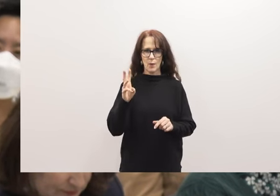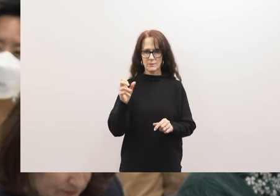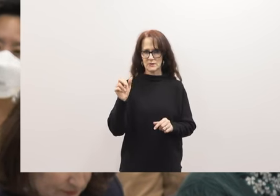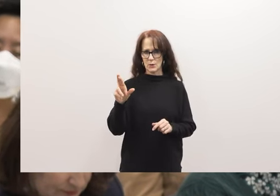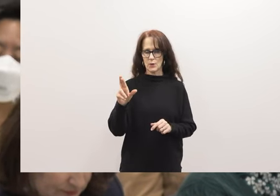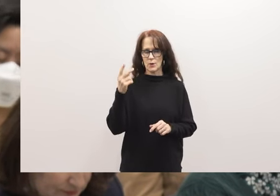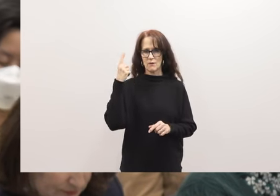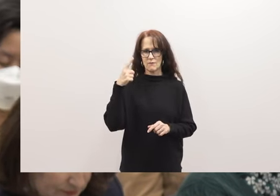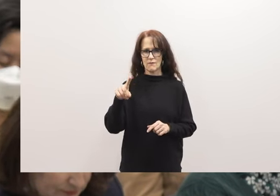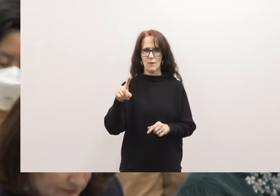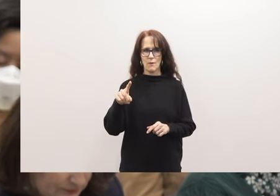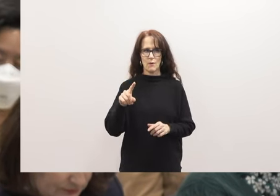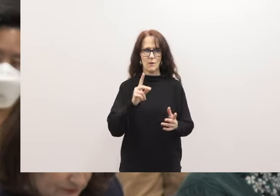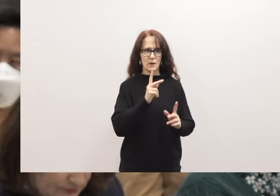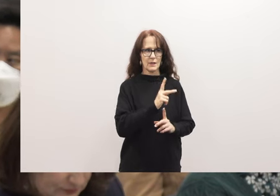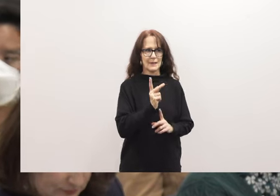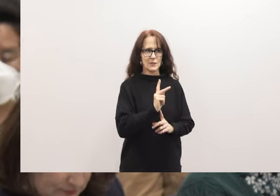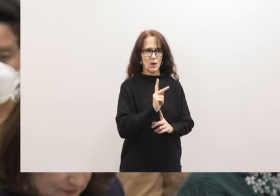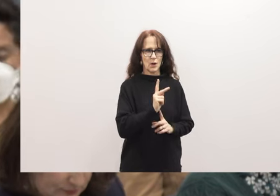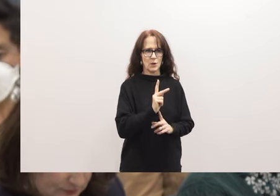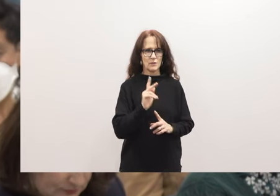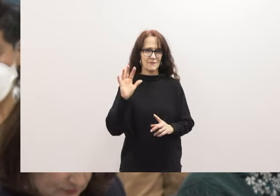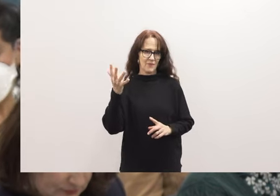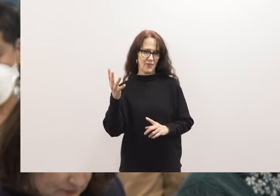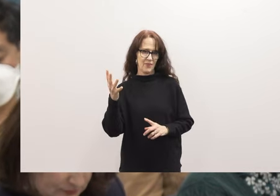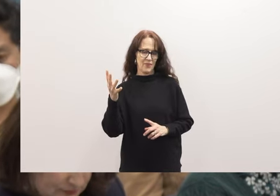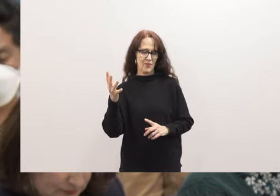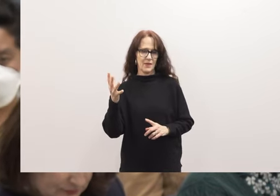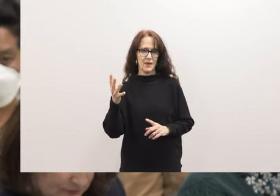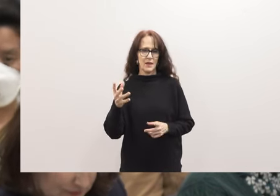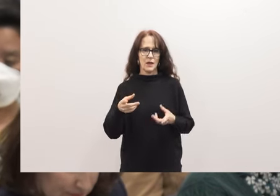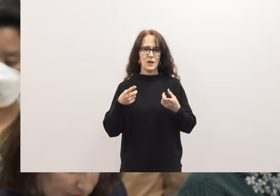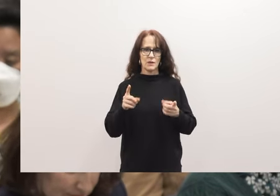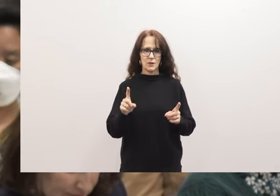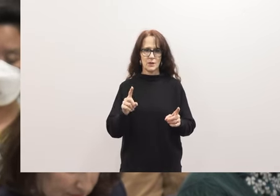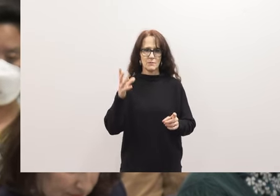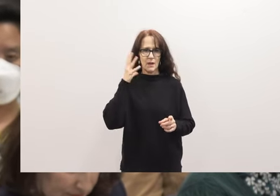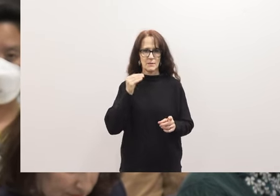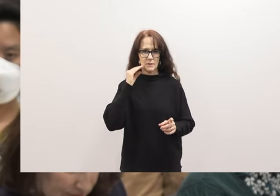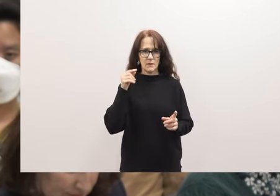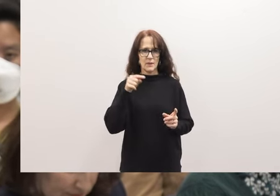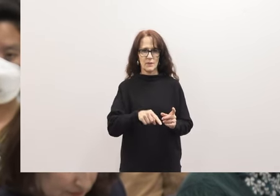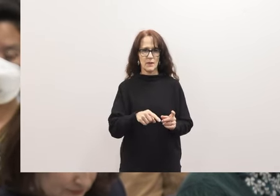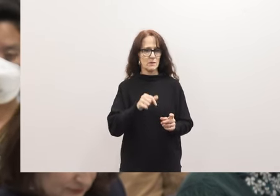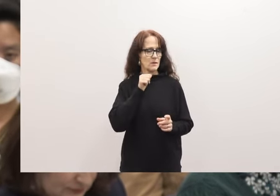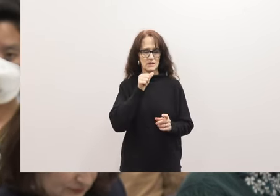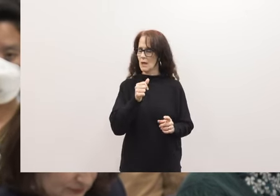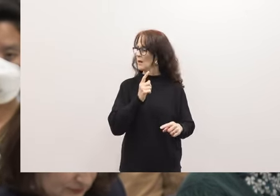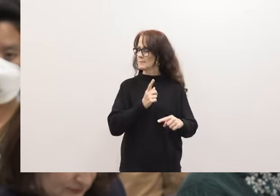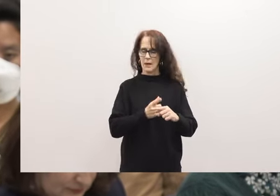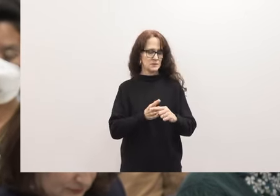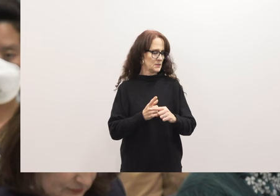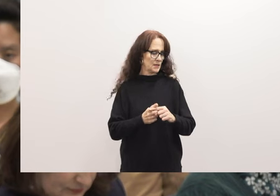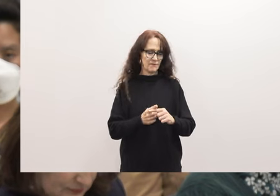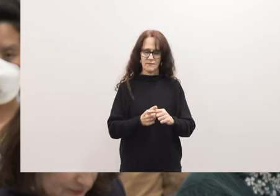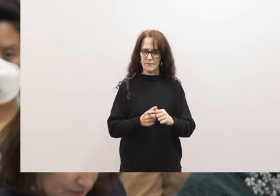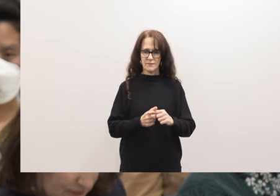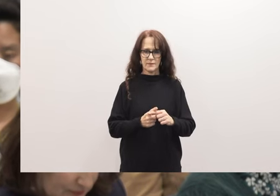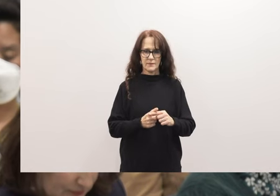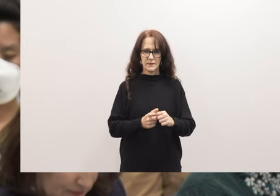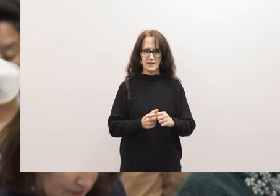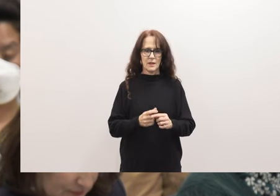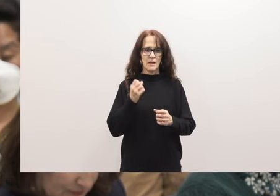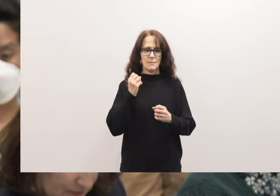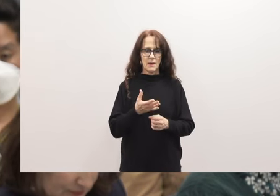School from kindergarten to fifth grade. And during my experience there, it was not very positive. I endured